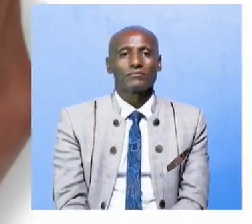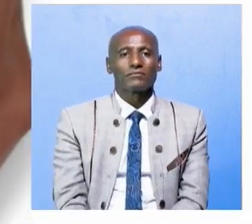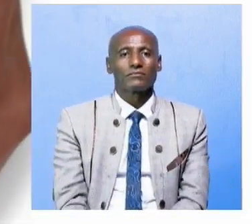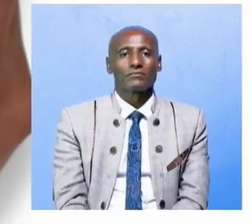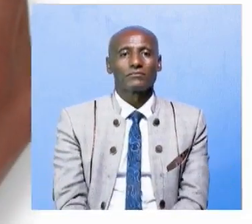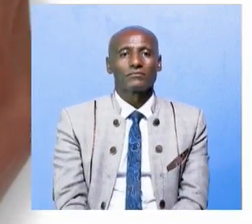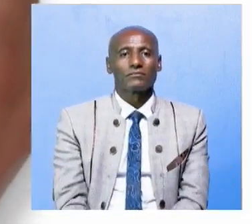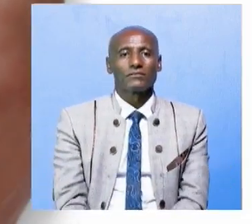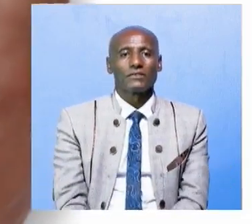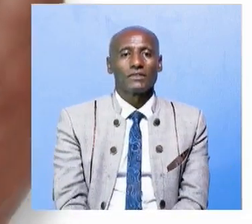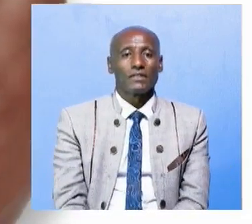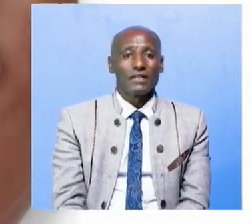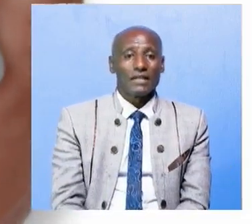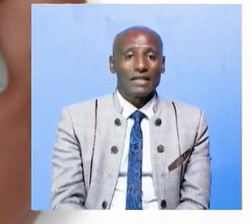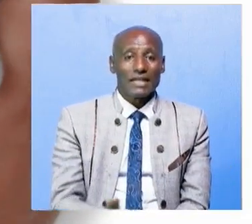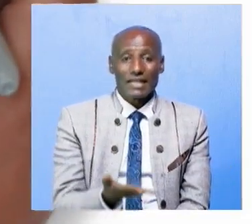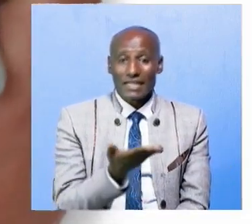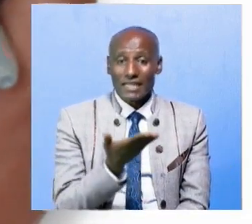in their own way.